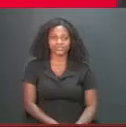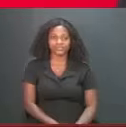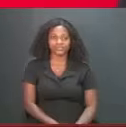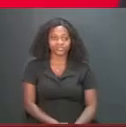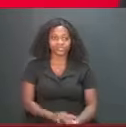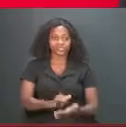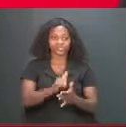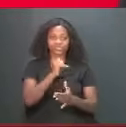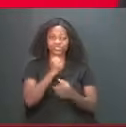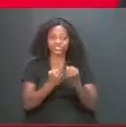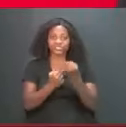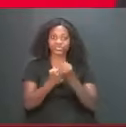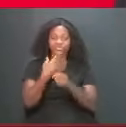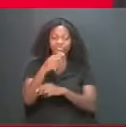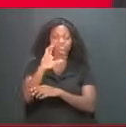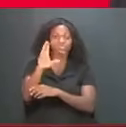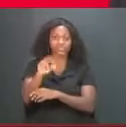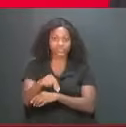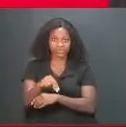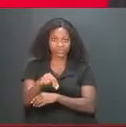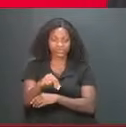Those against say no.